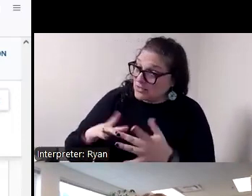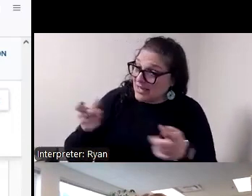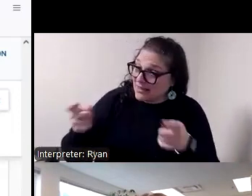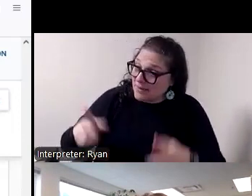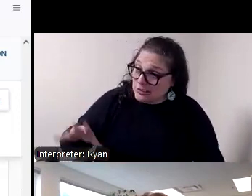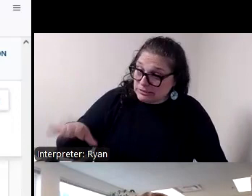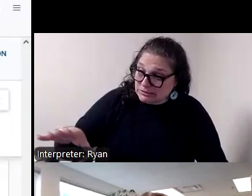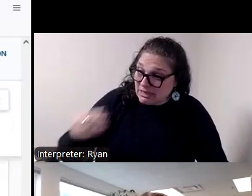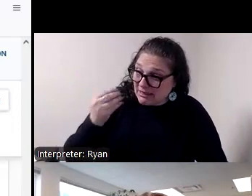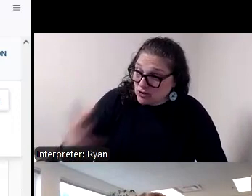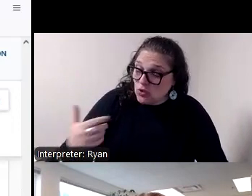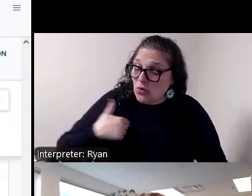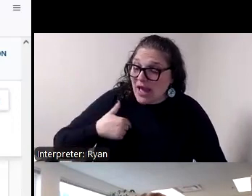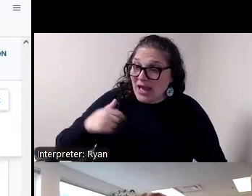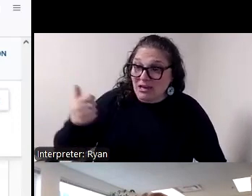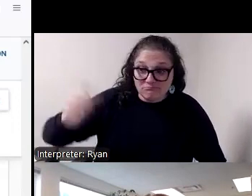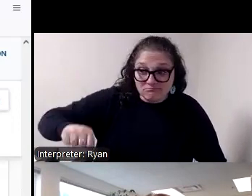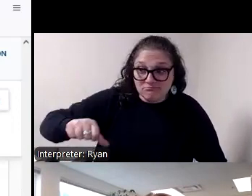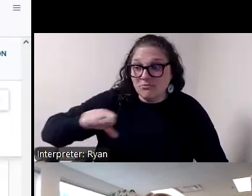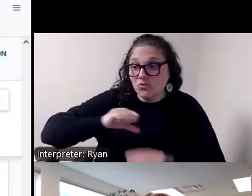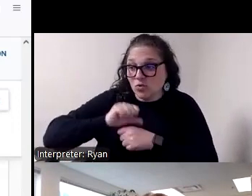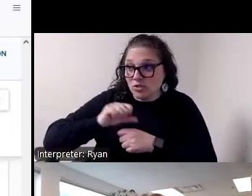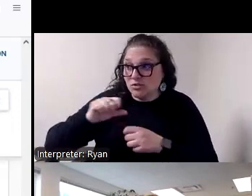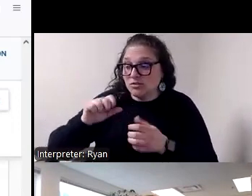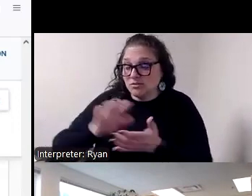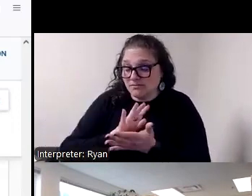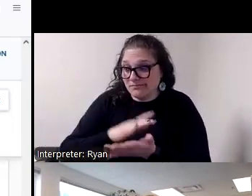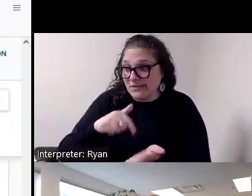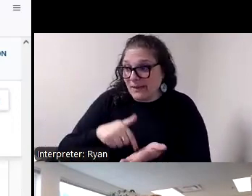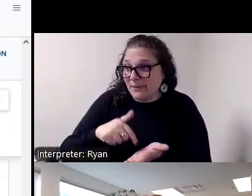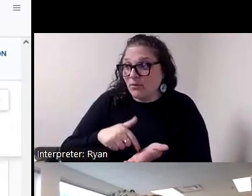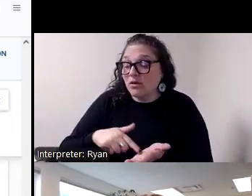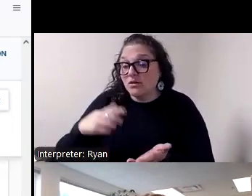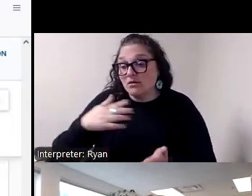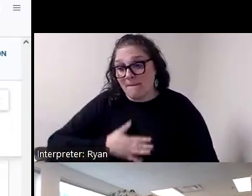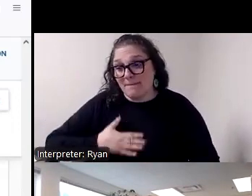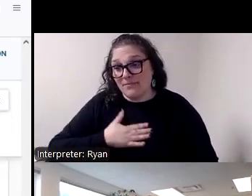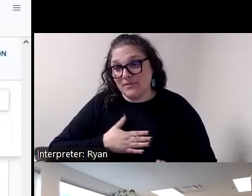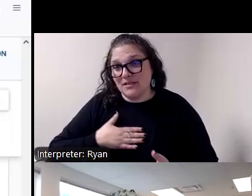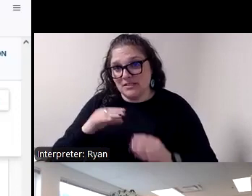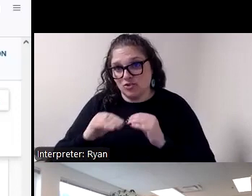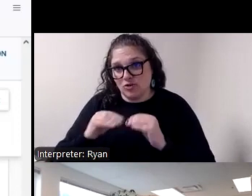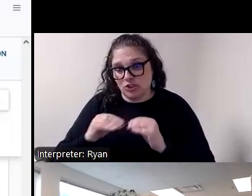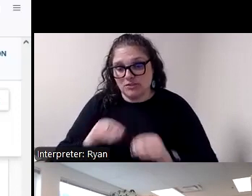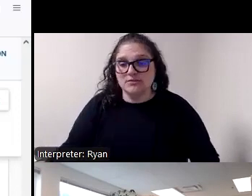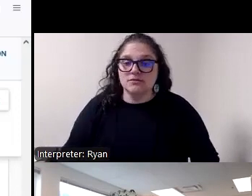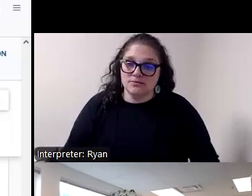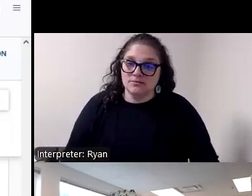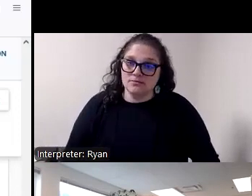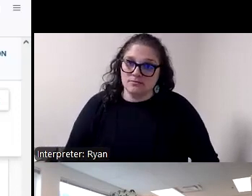I had to reject this employee's timesheet. If you could please have them make these corrections.